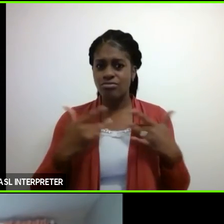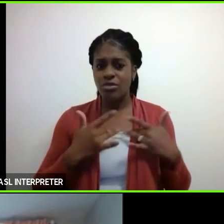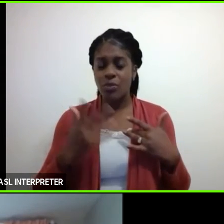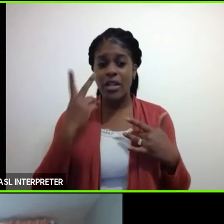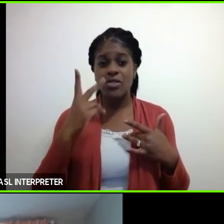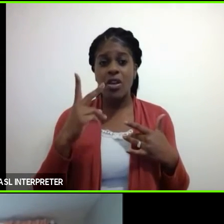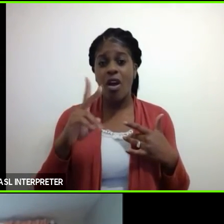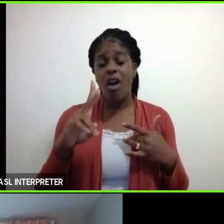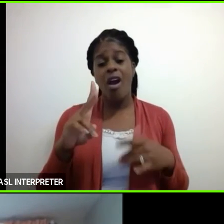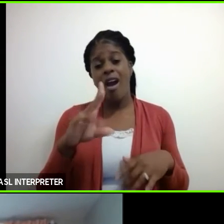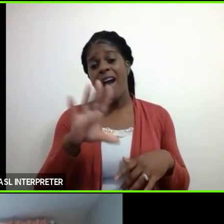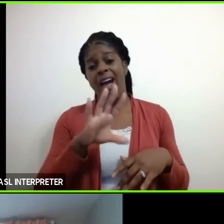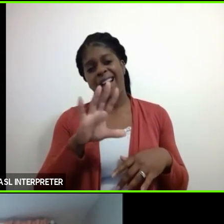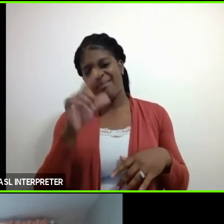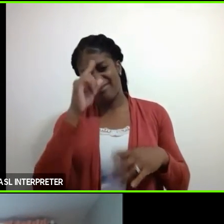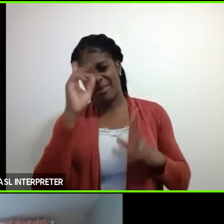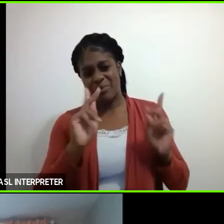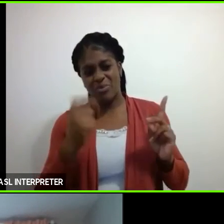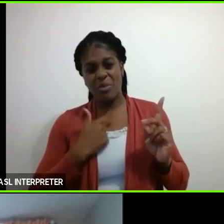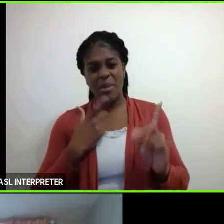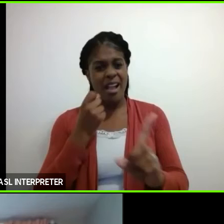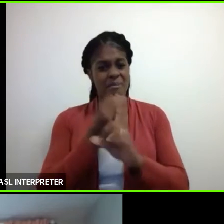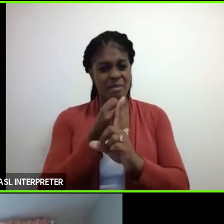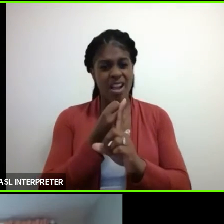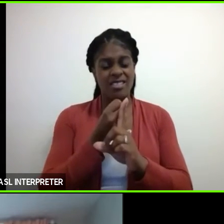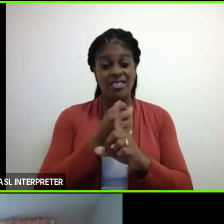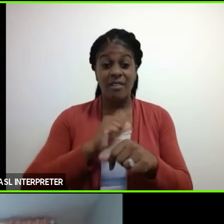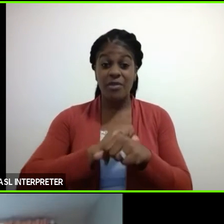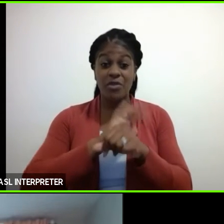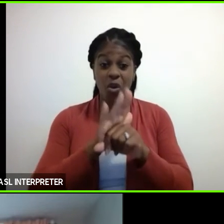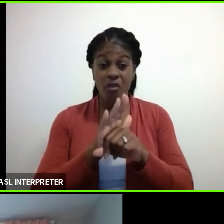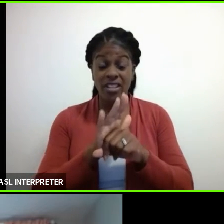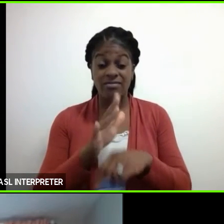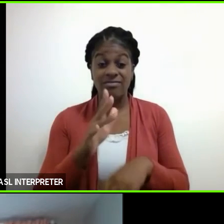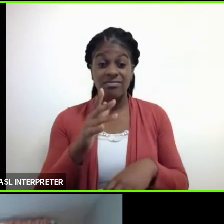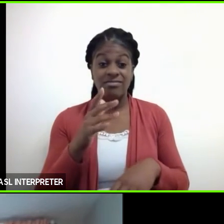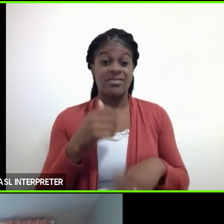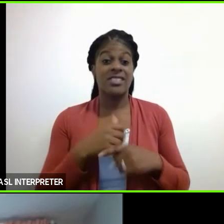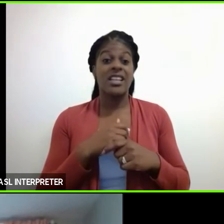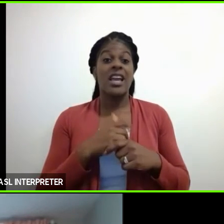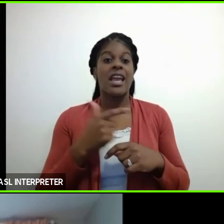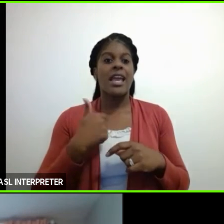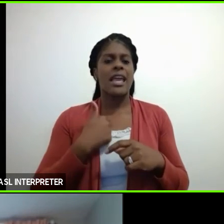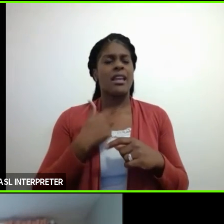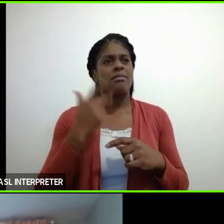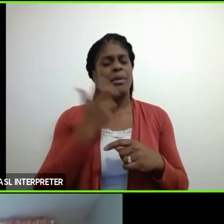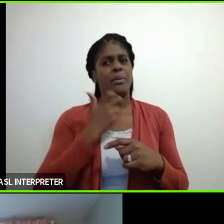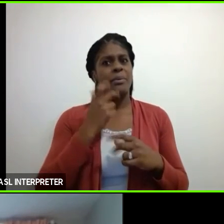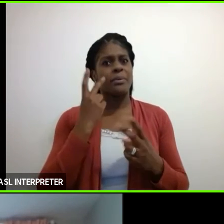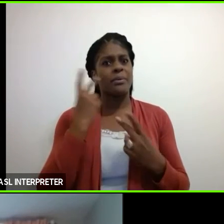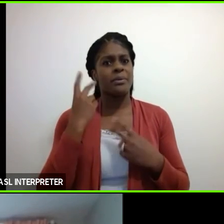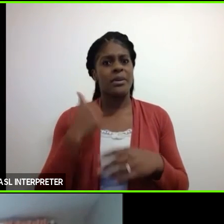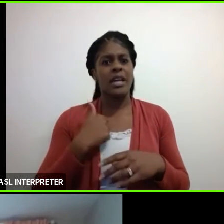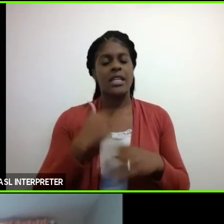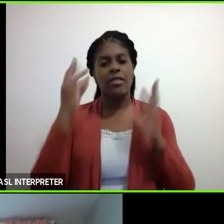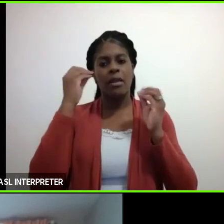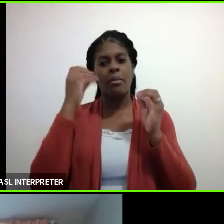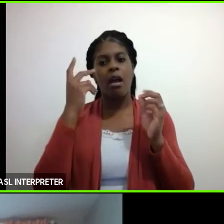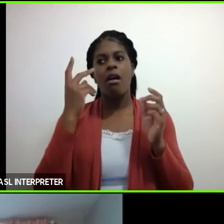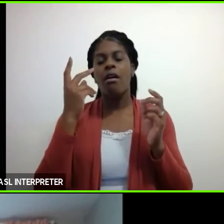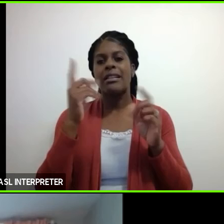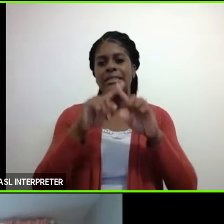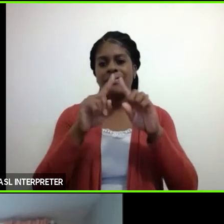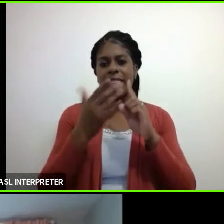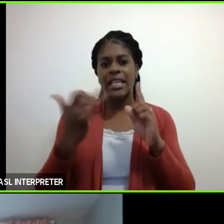Americans were being impacted by COVID-19 in a different way, which then took me back to all of the things that impact a community being